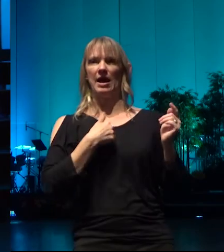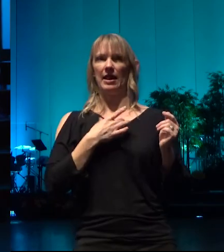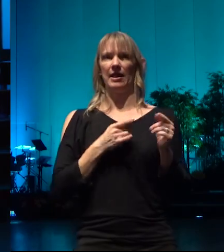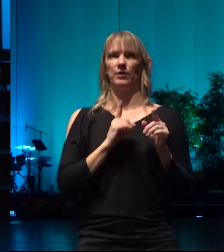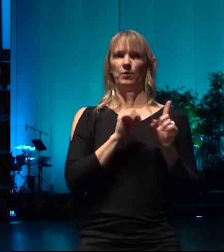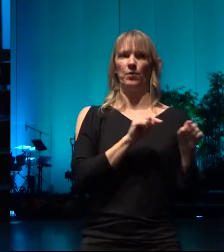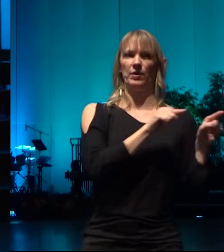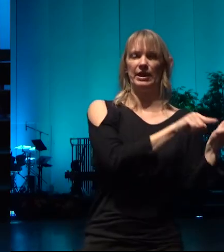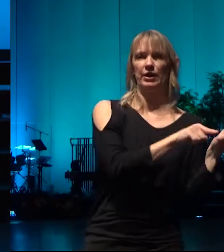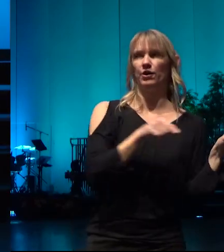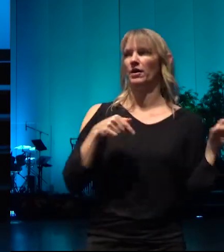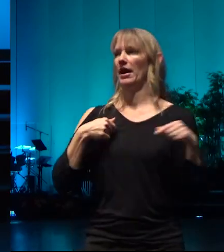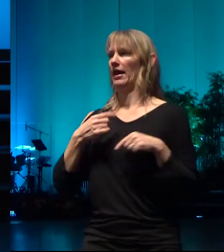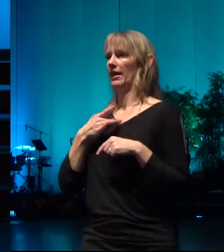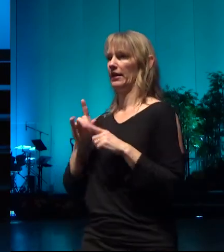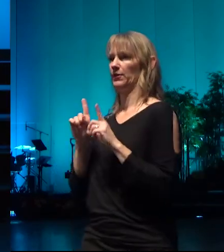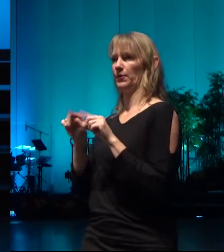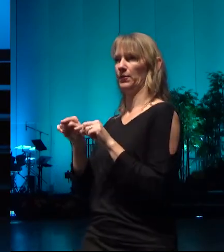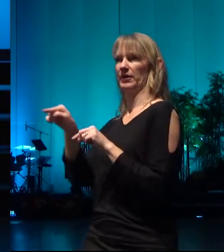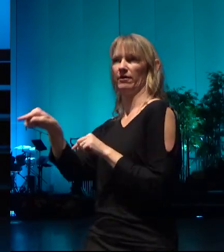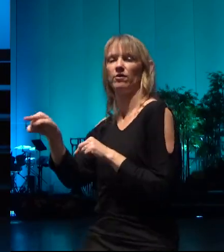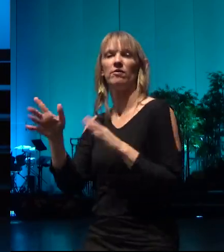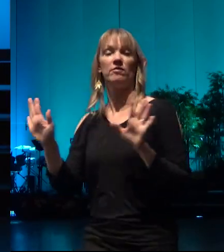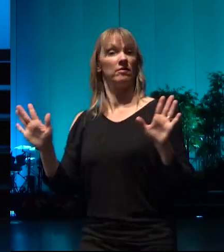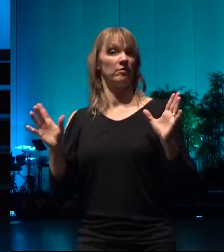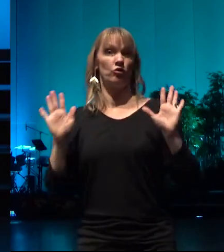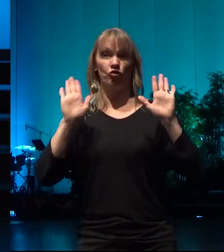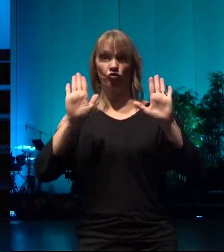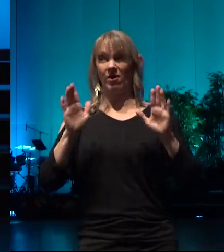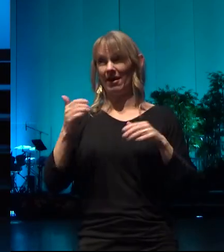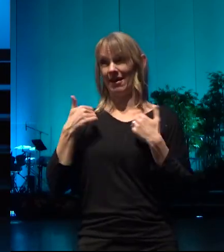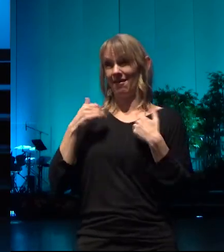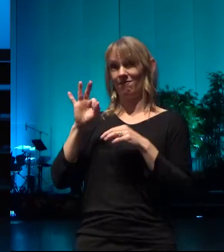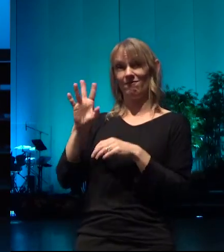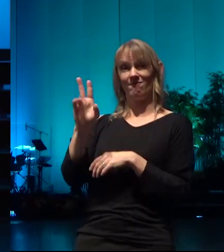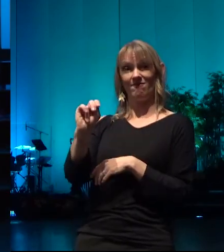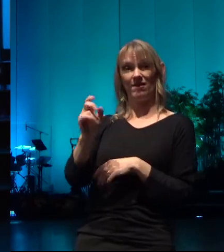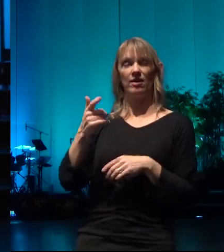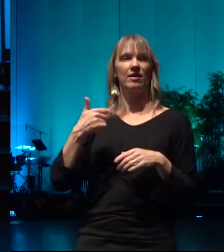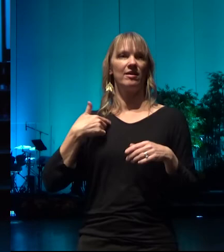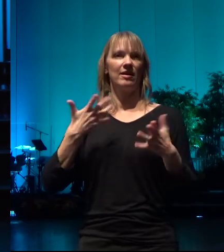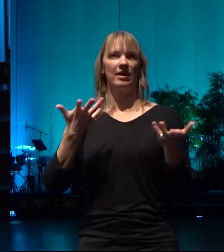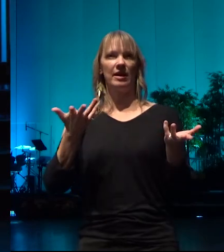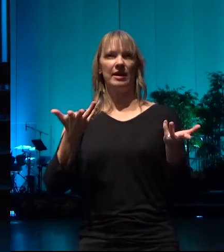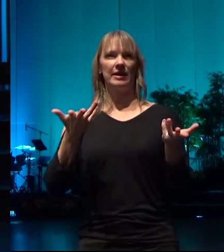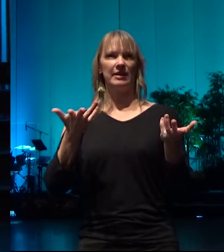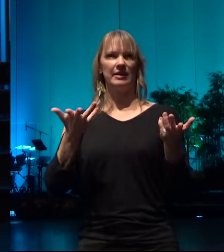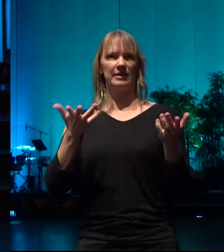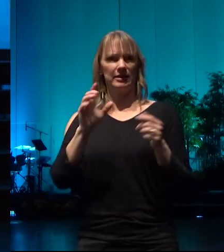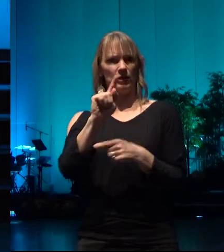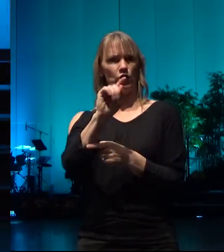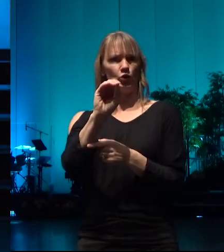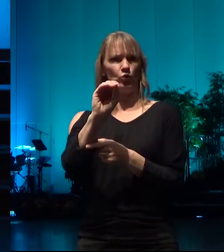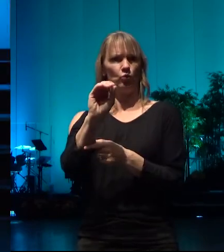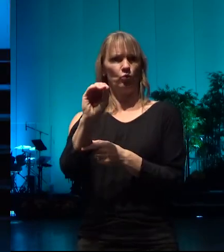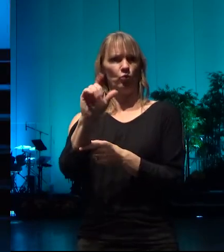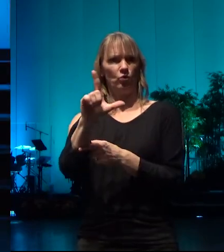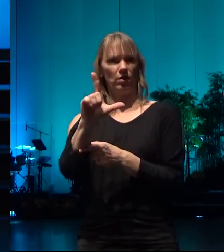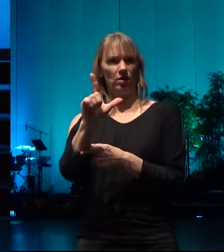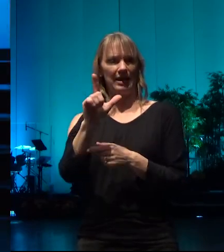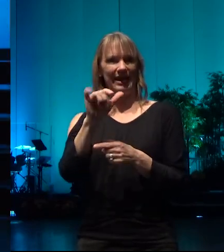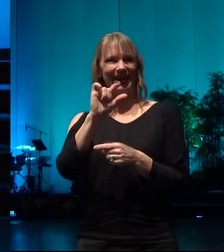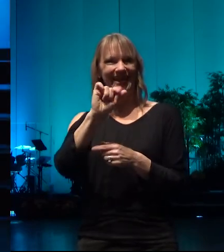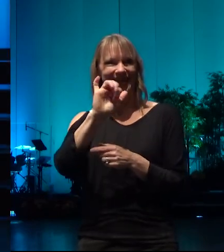to go here. And someone else might say, I'd like to go there. And we say, great, have fun. I'm going. It's a complete tool,